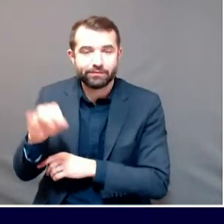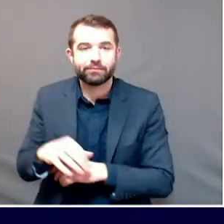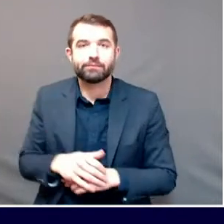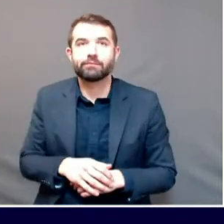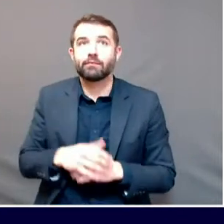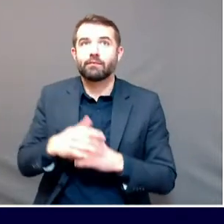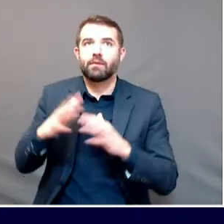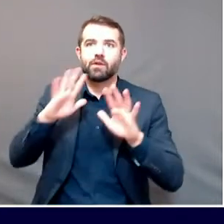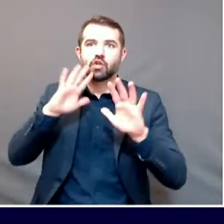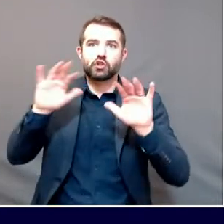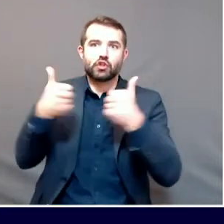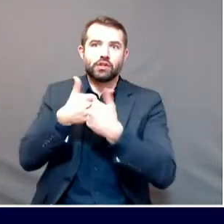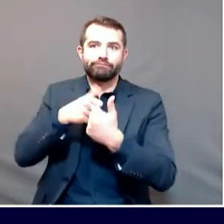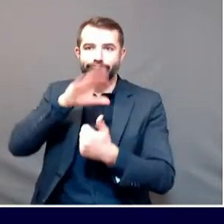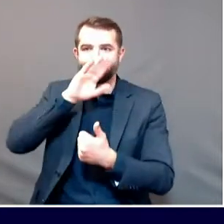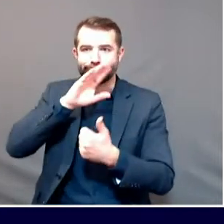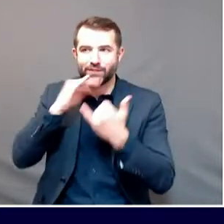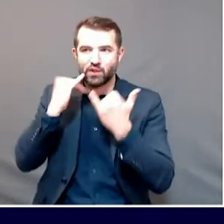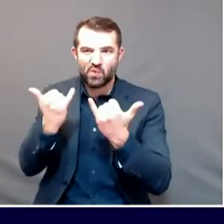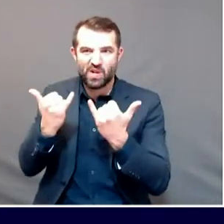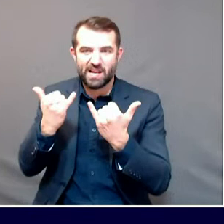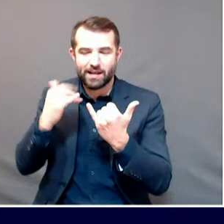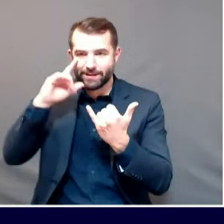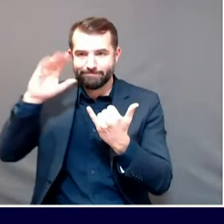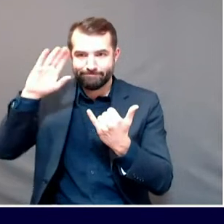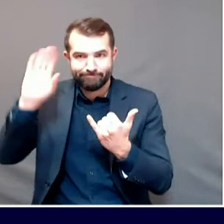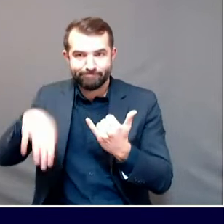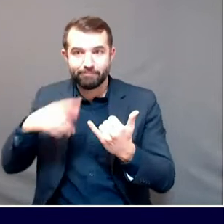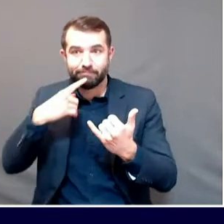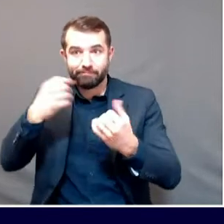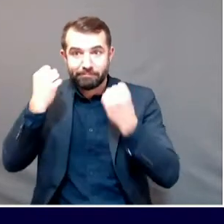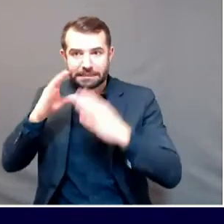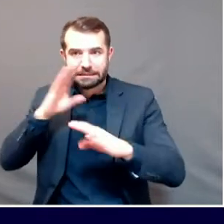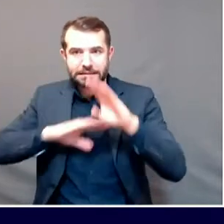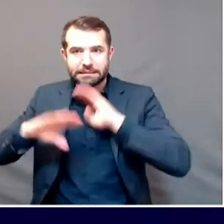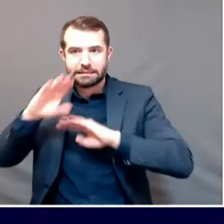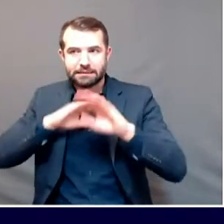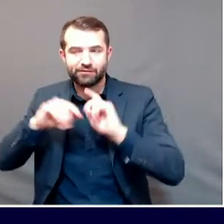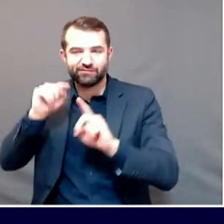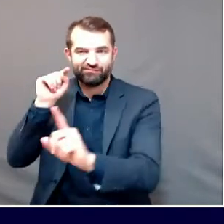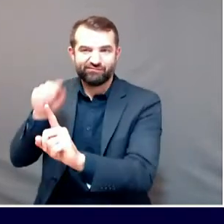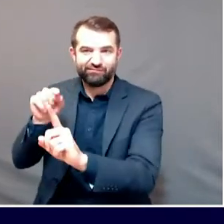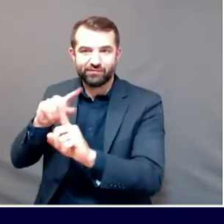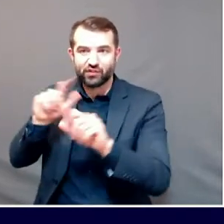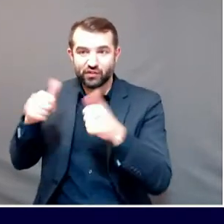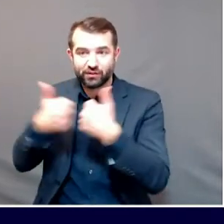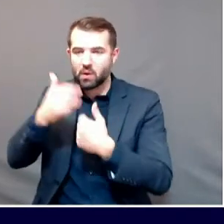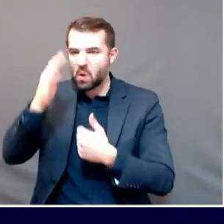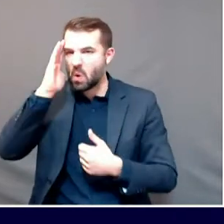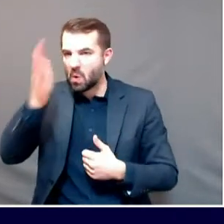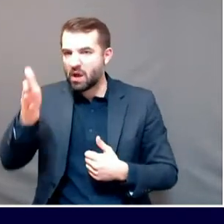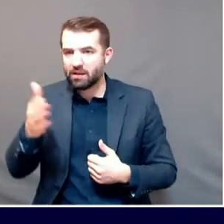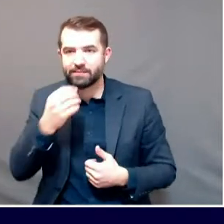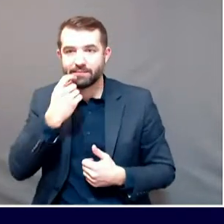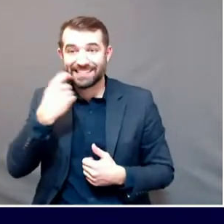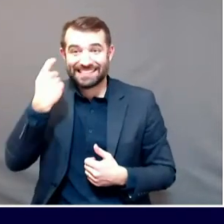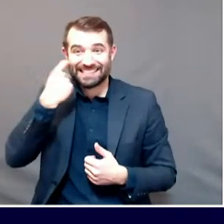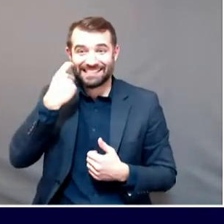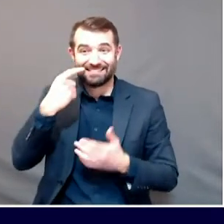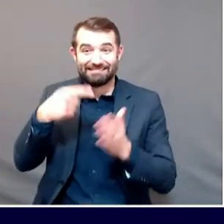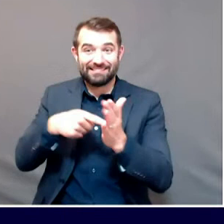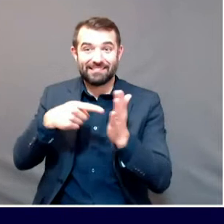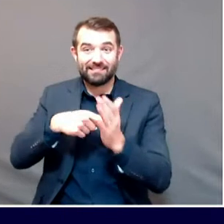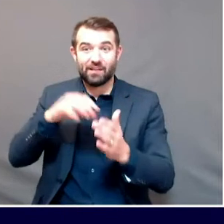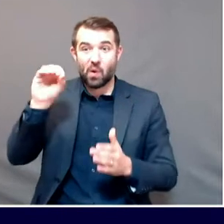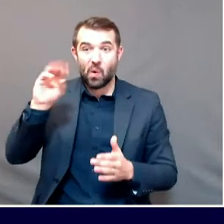will undoubtedly be bumps in the road, some of which we've just talked about based on what we've experienced from Operation Warp Speed this week.